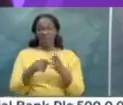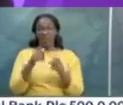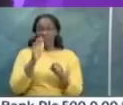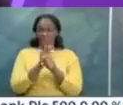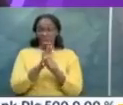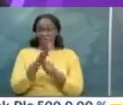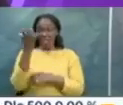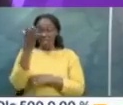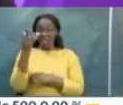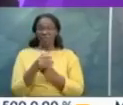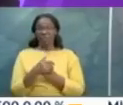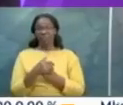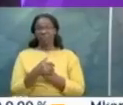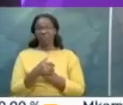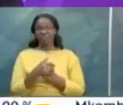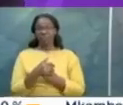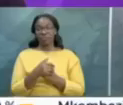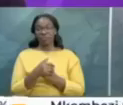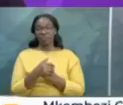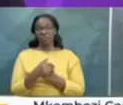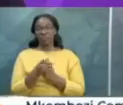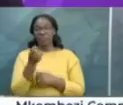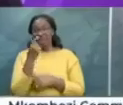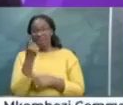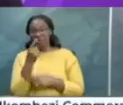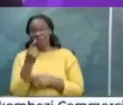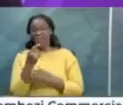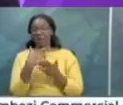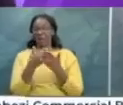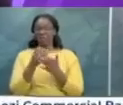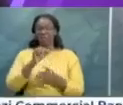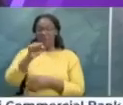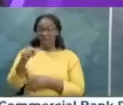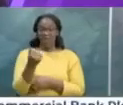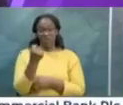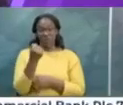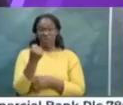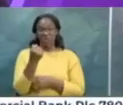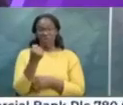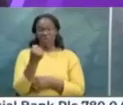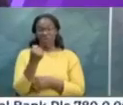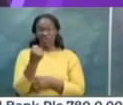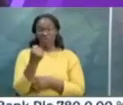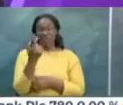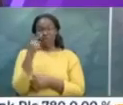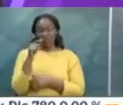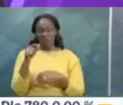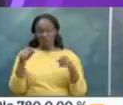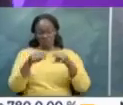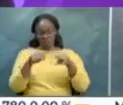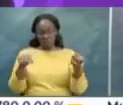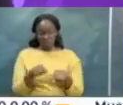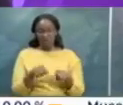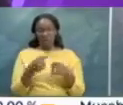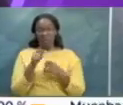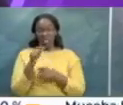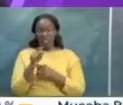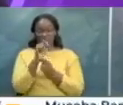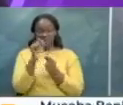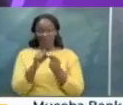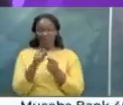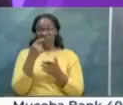masks, surgical, running to 5,000 a pack. For this specific mask, would come